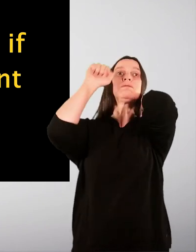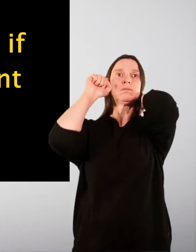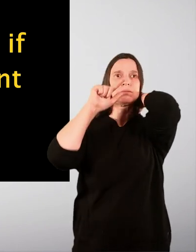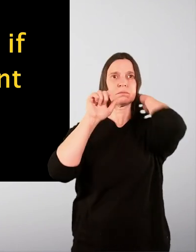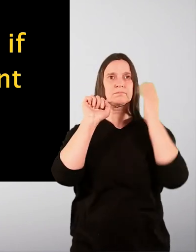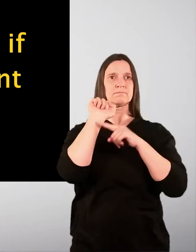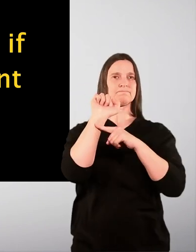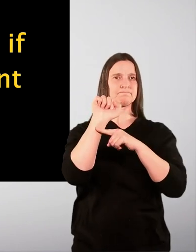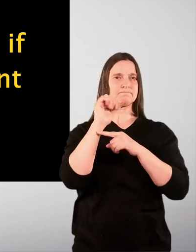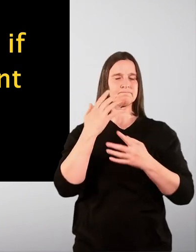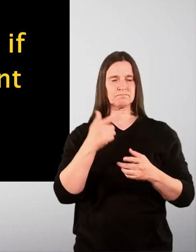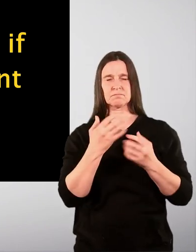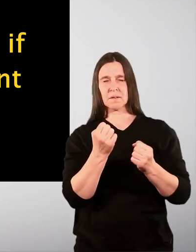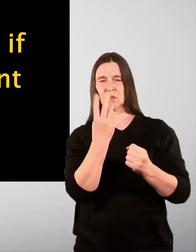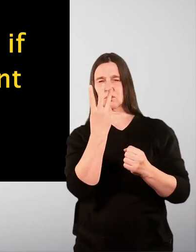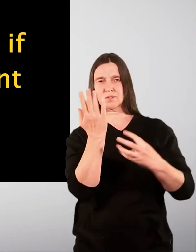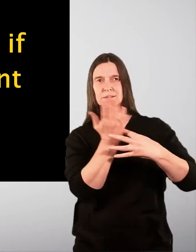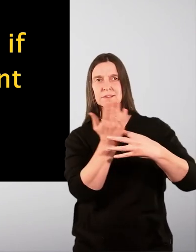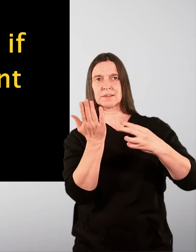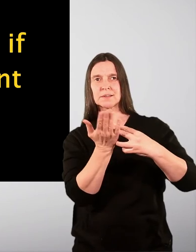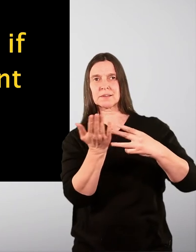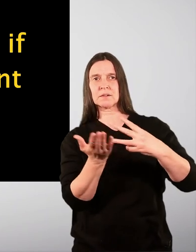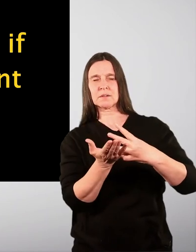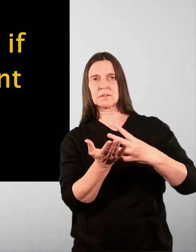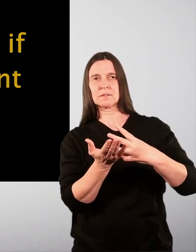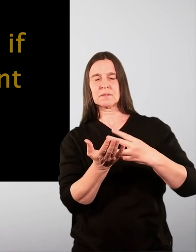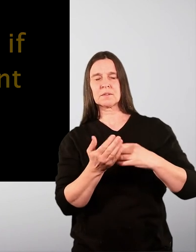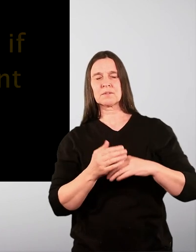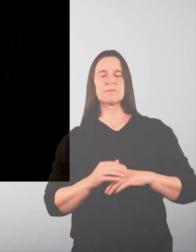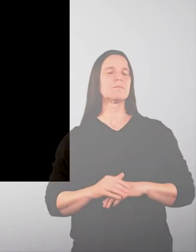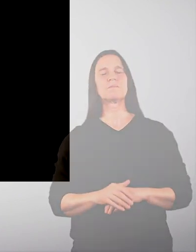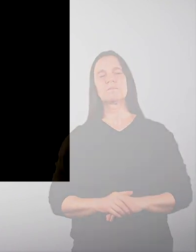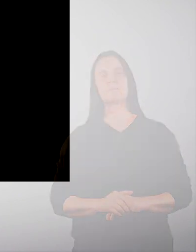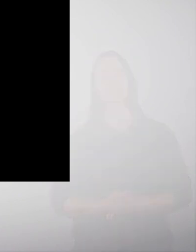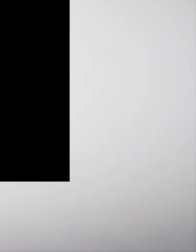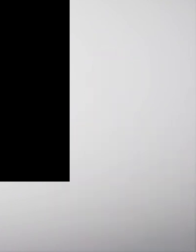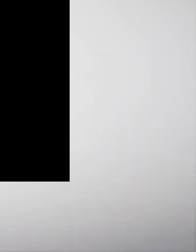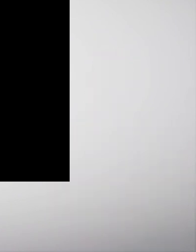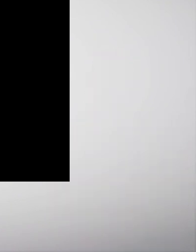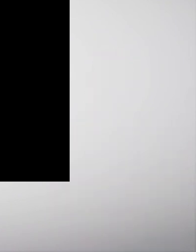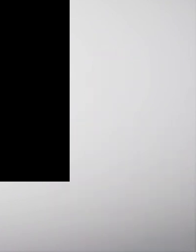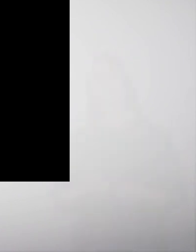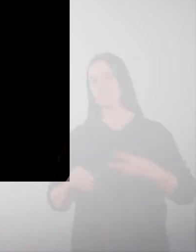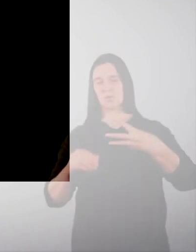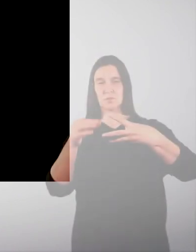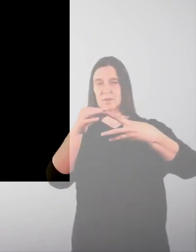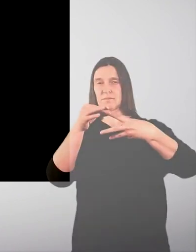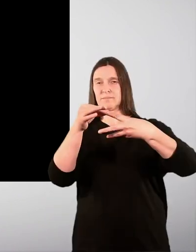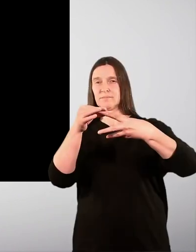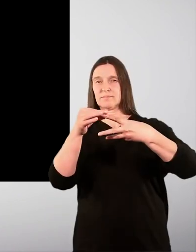necessary. There are 3 different versions of the Rhino. Number 1, the Standard